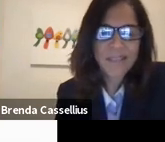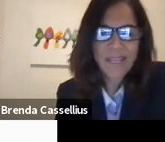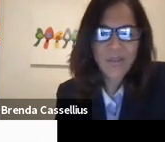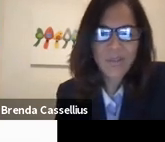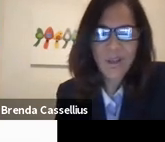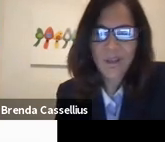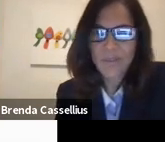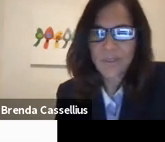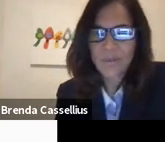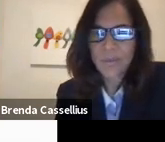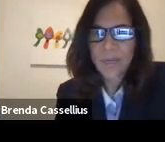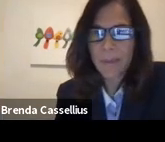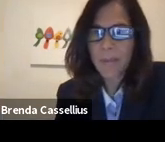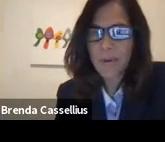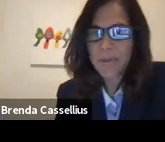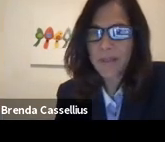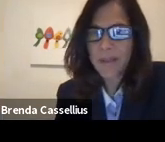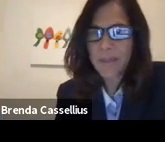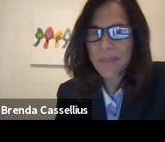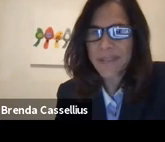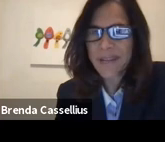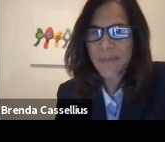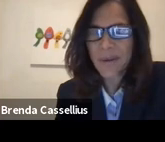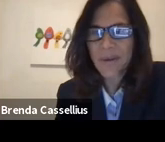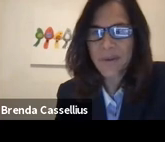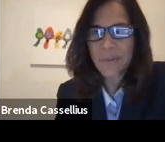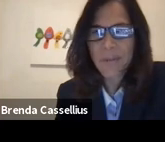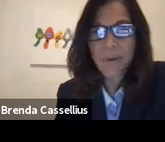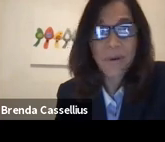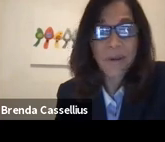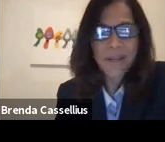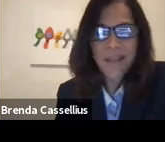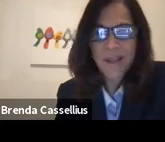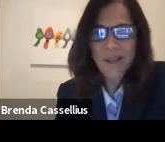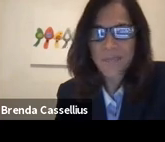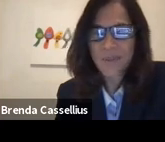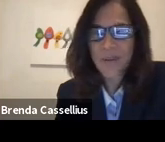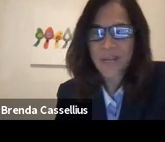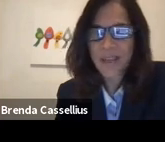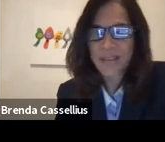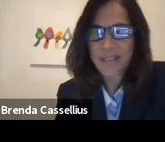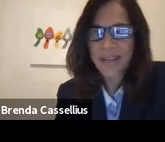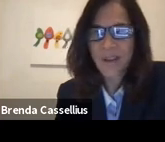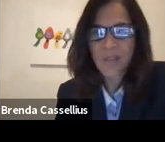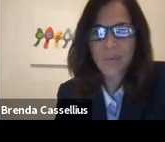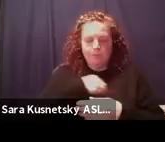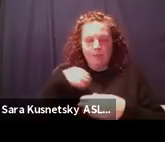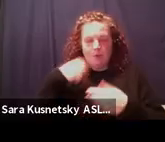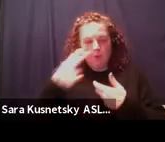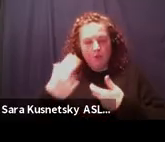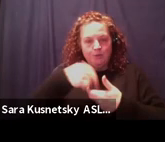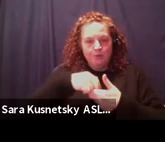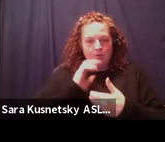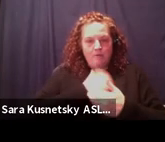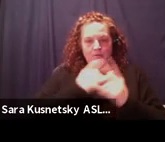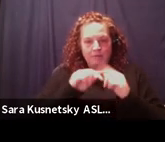And thank you to all of the school committee members. I'm excited about our new member joining us. And I also want to just